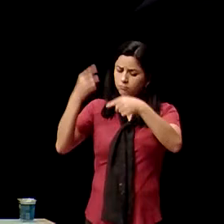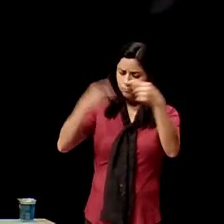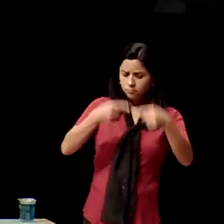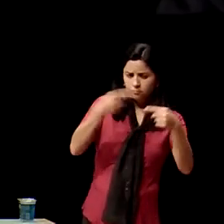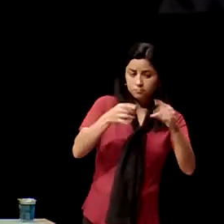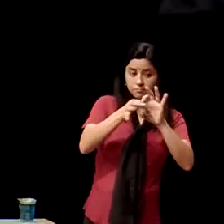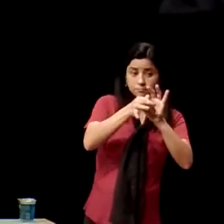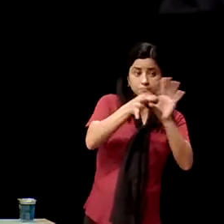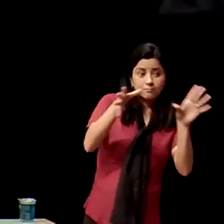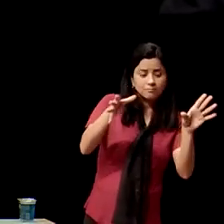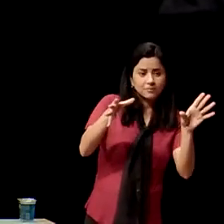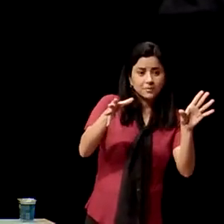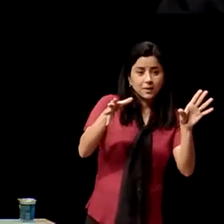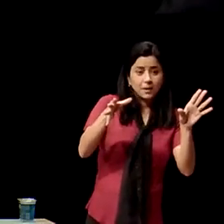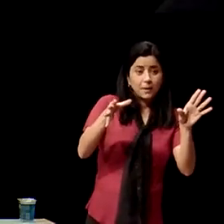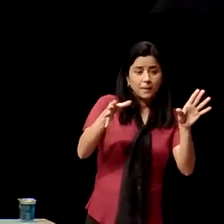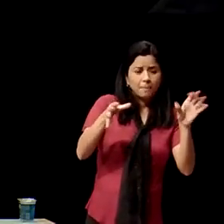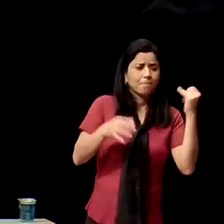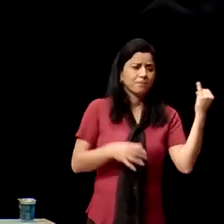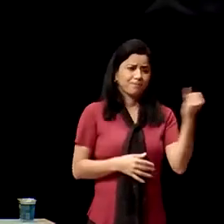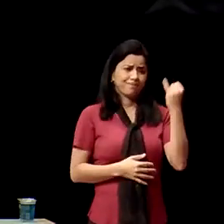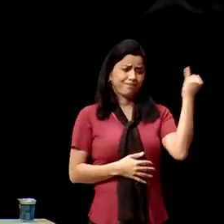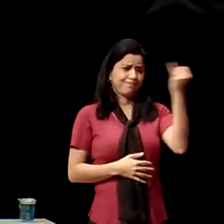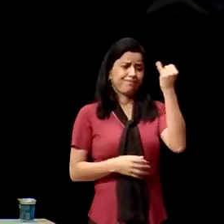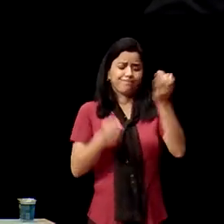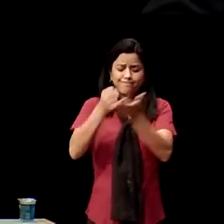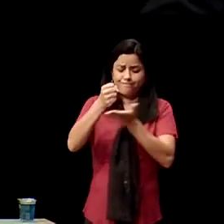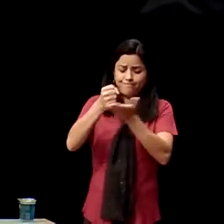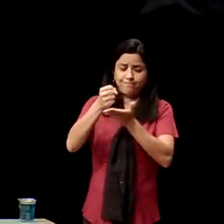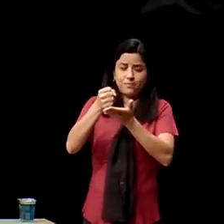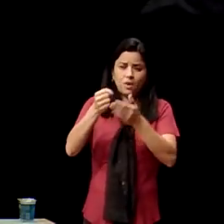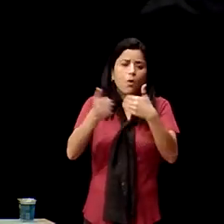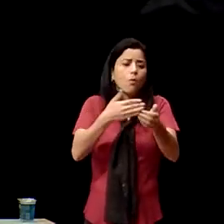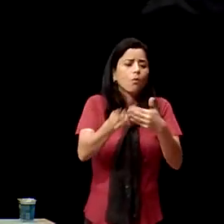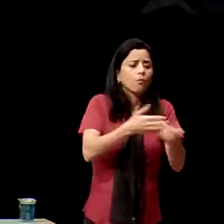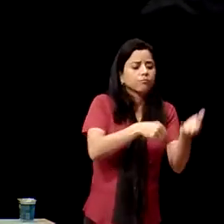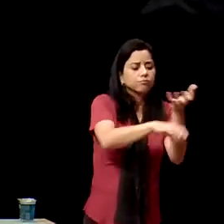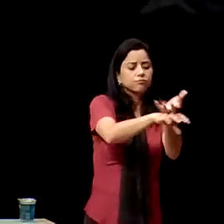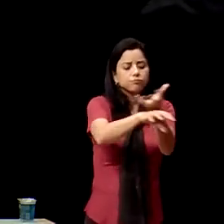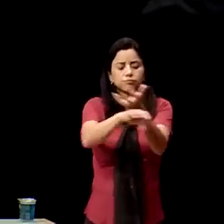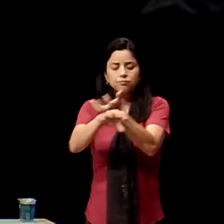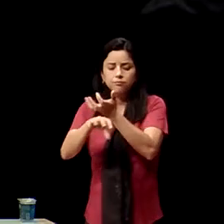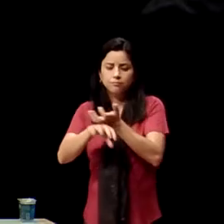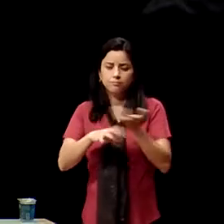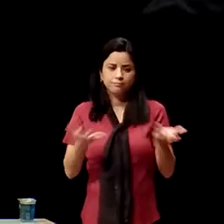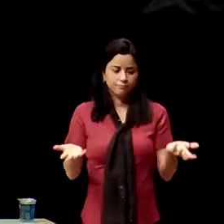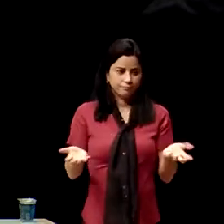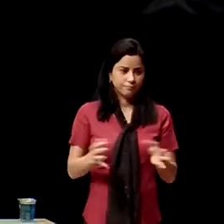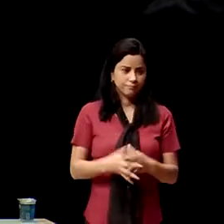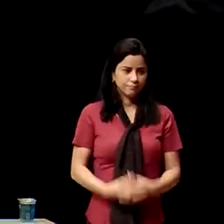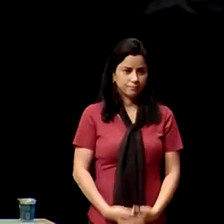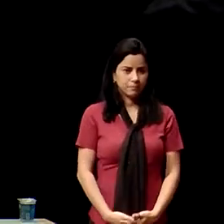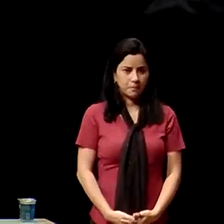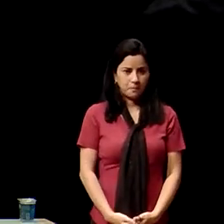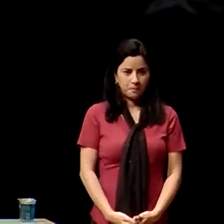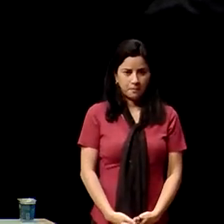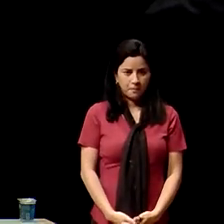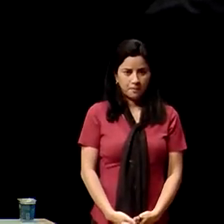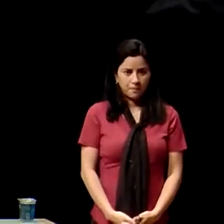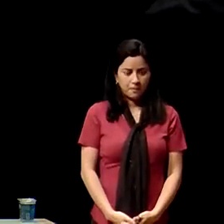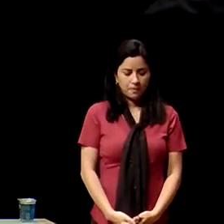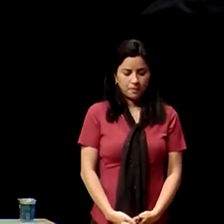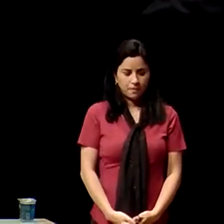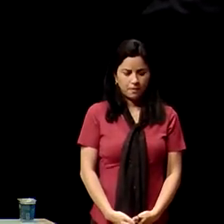debates abertos, é o que sustenta qualquer disciplina. And this concerns social pedagogy